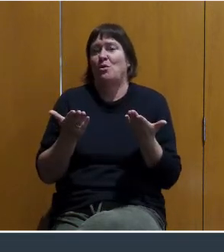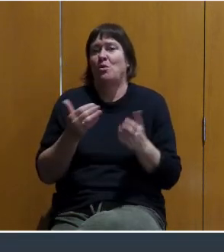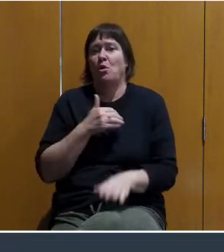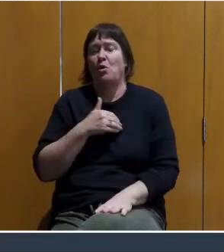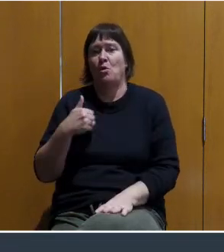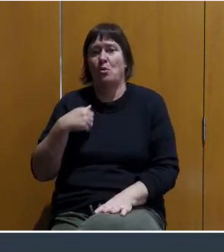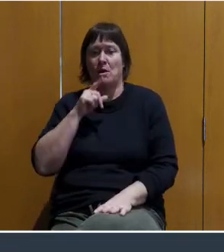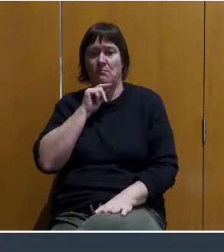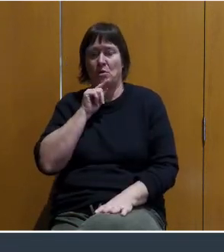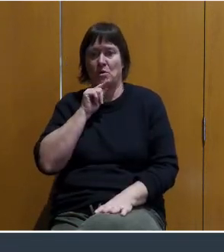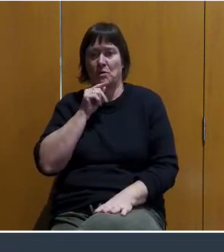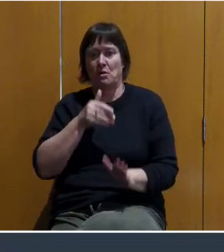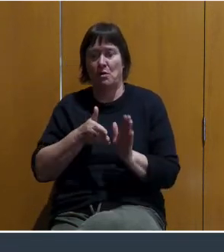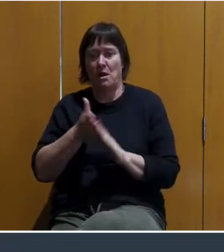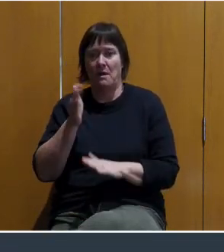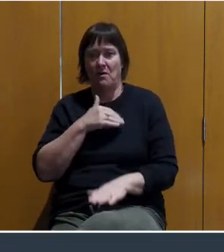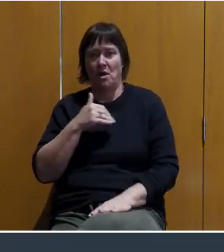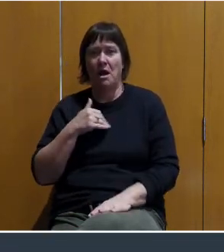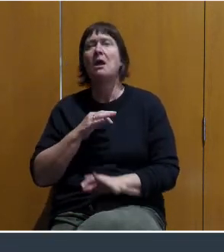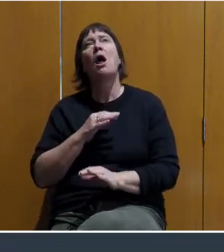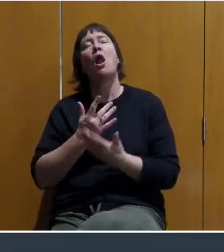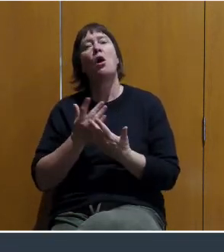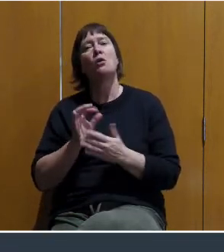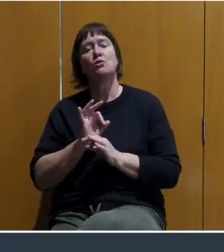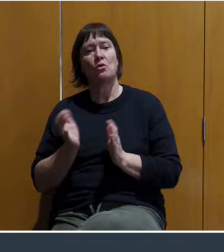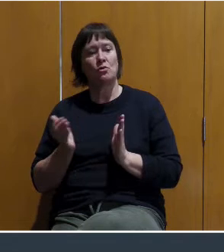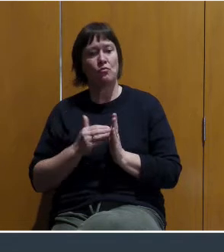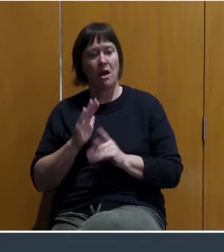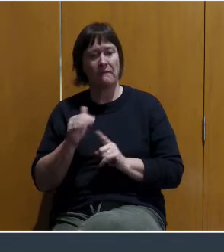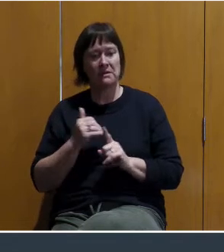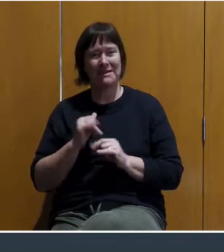ones, because a lot of them don't arrive till like